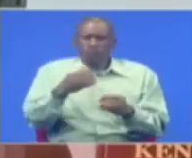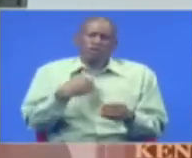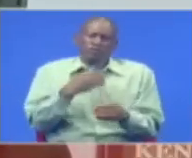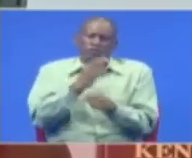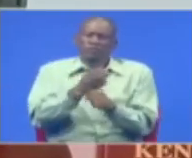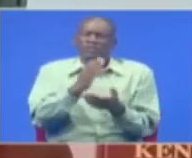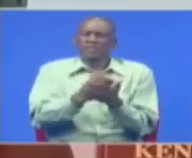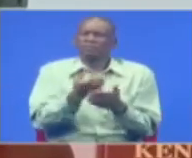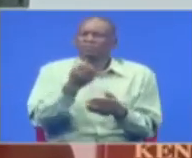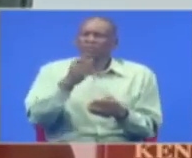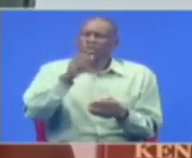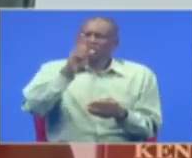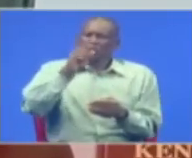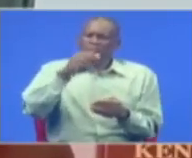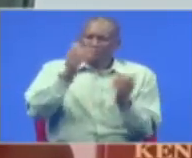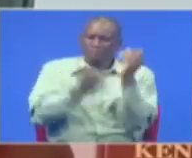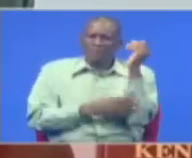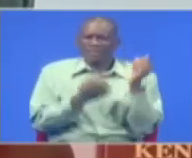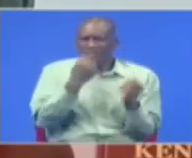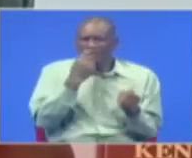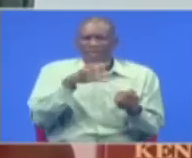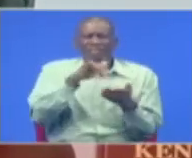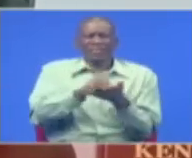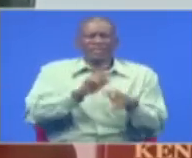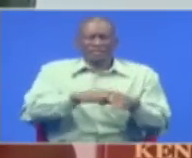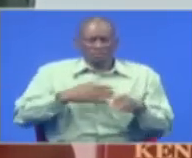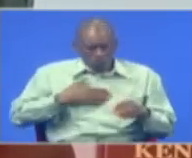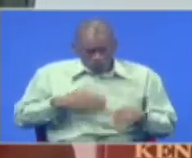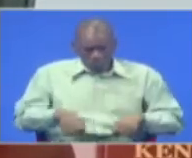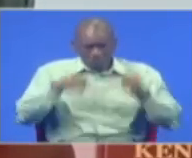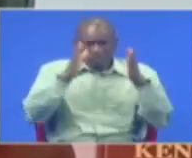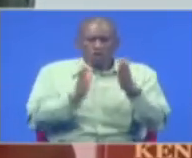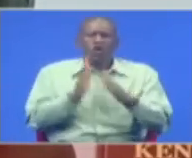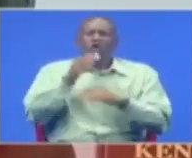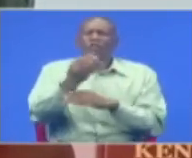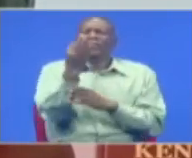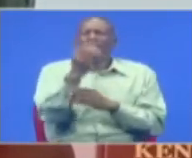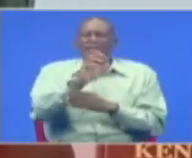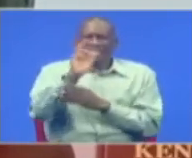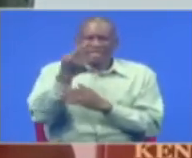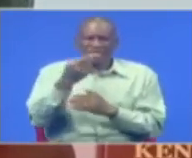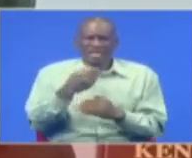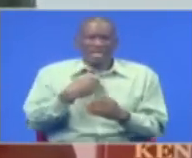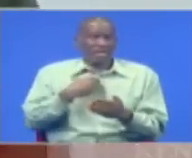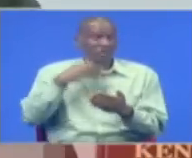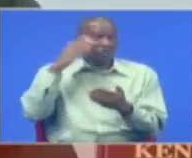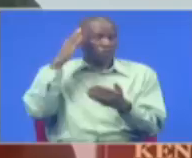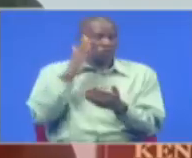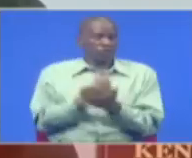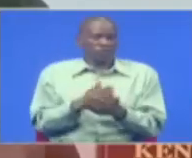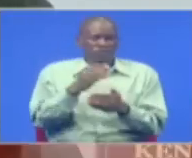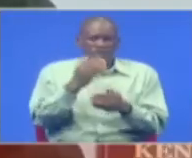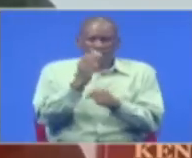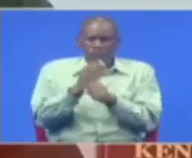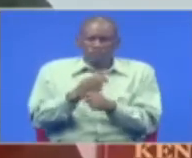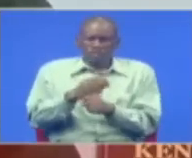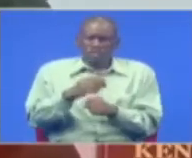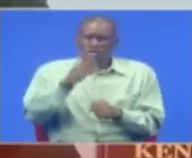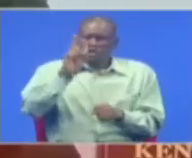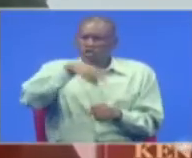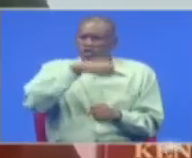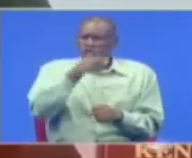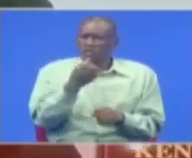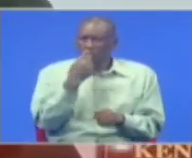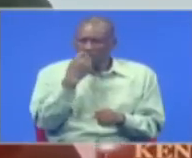drugs. At about that time, Honorable Chair, over 30 Kenyans had tested positive and their names were being flagged on